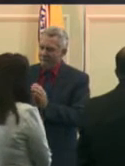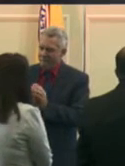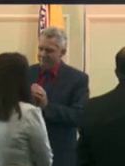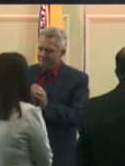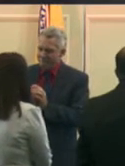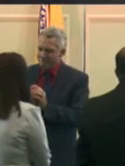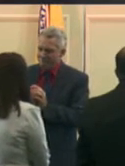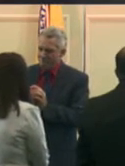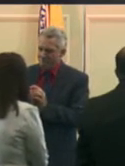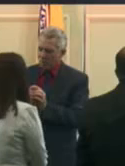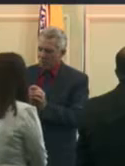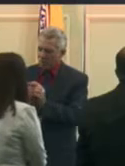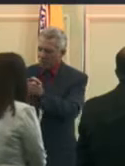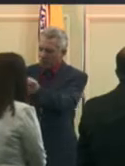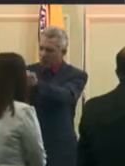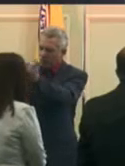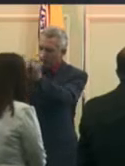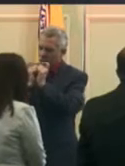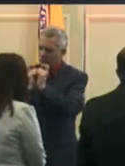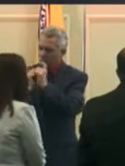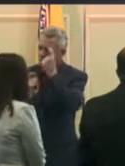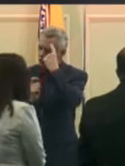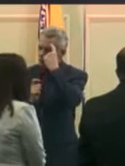mind, understanding,